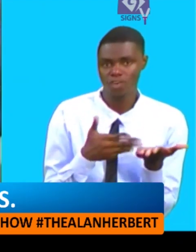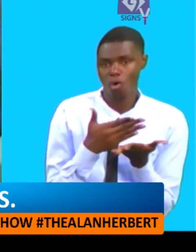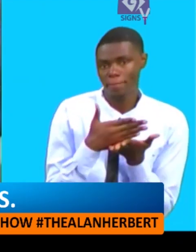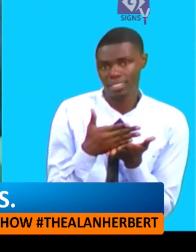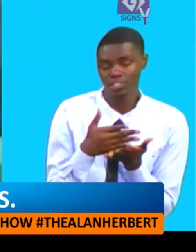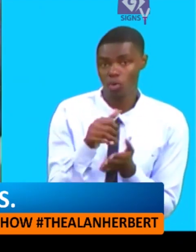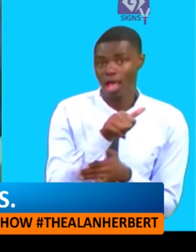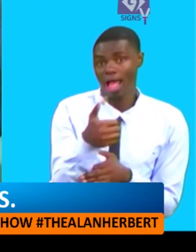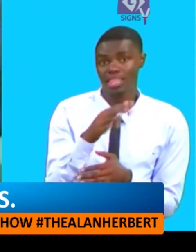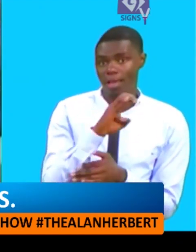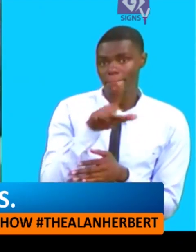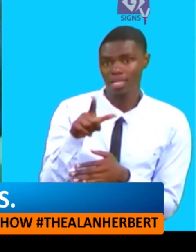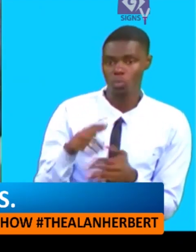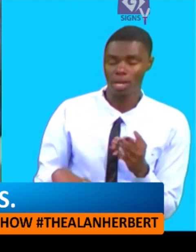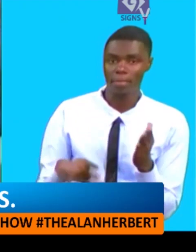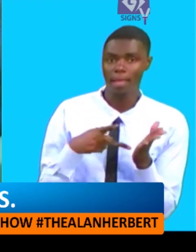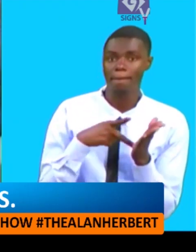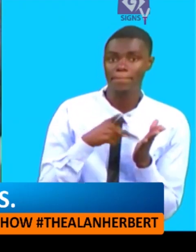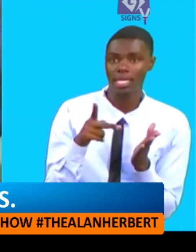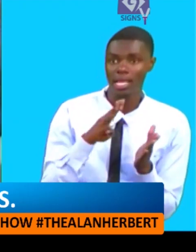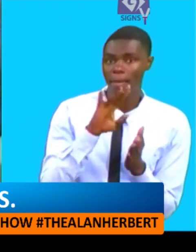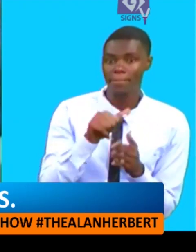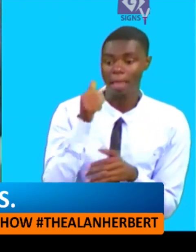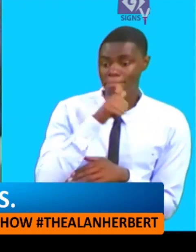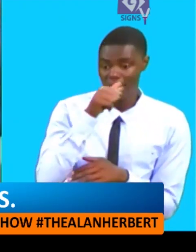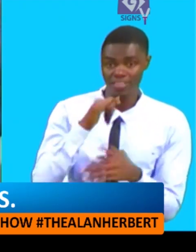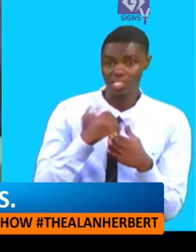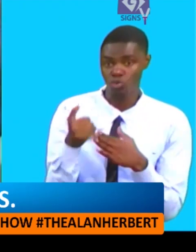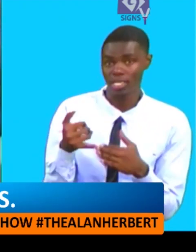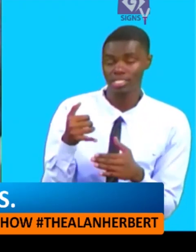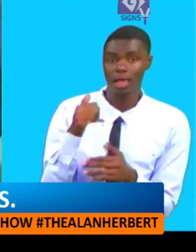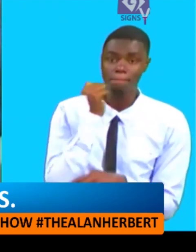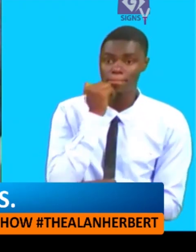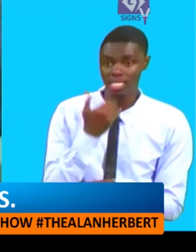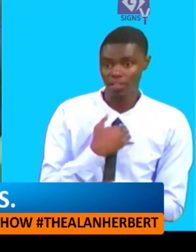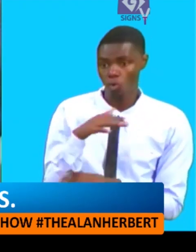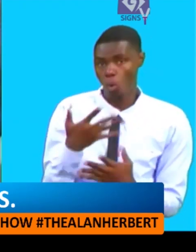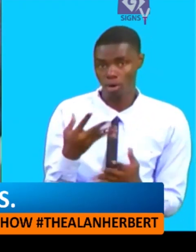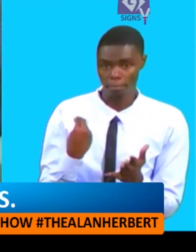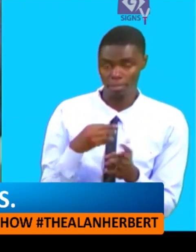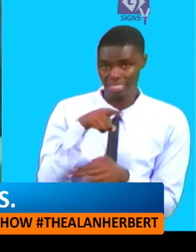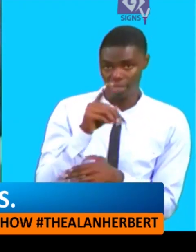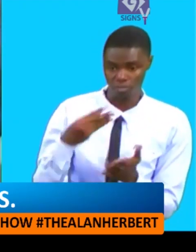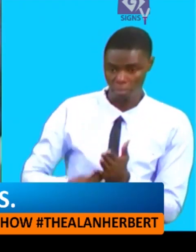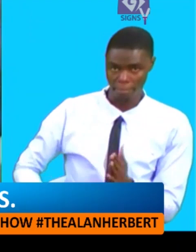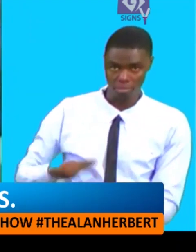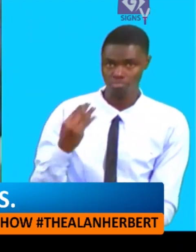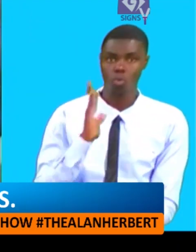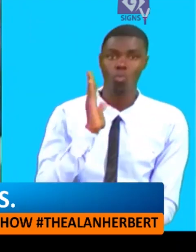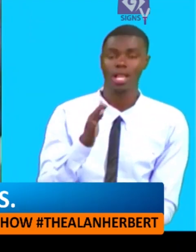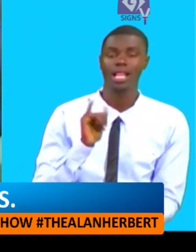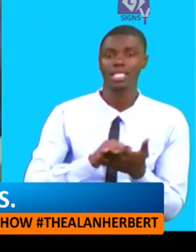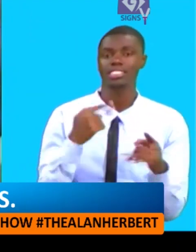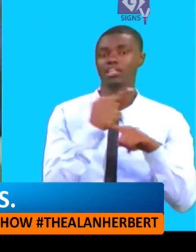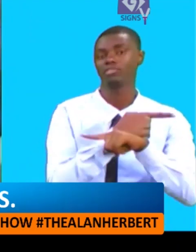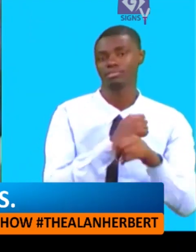So the rest of the bill will be either be paid by the private insurance that this patient has, or out of pocket. So that's basically the difference. That's